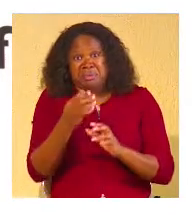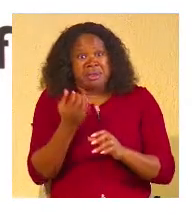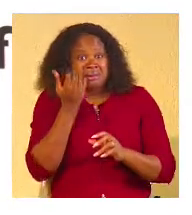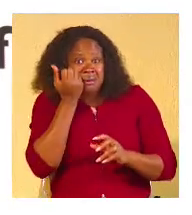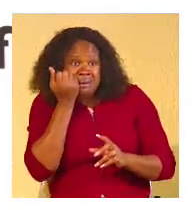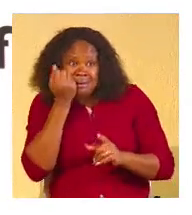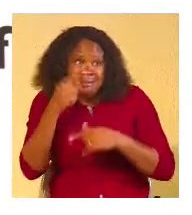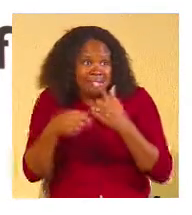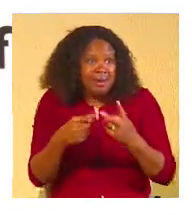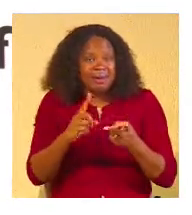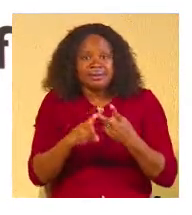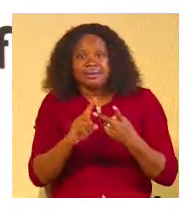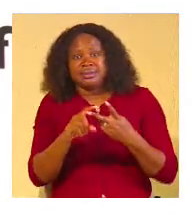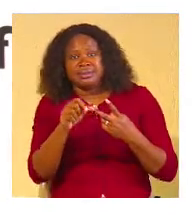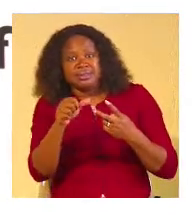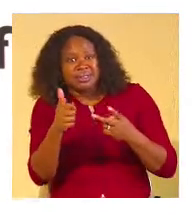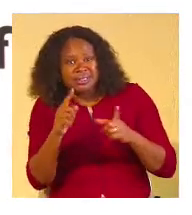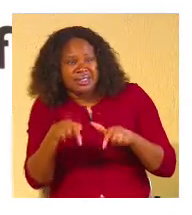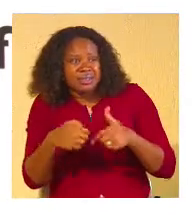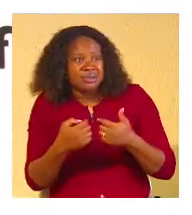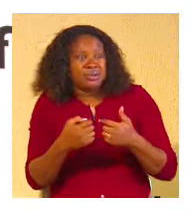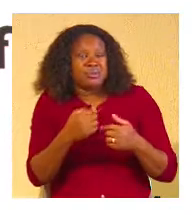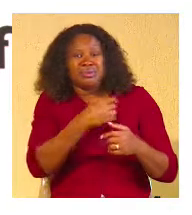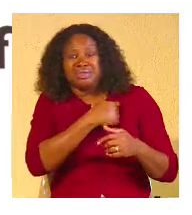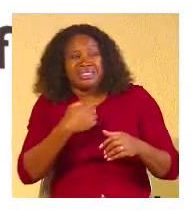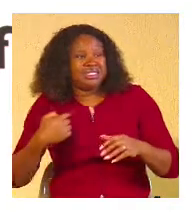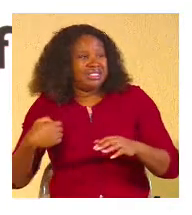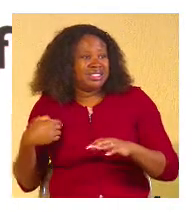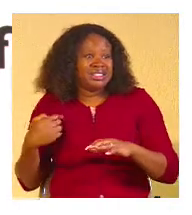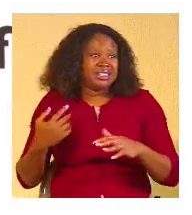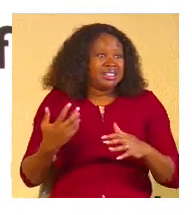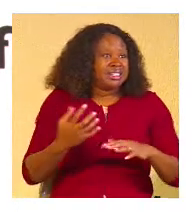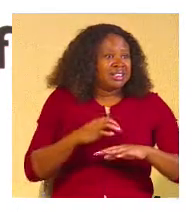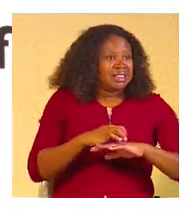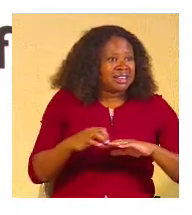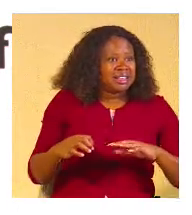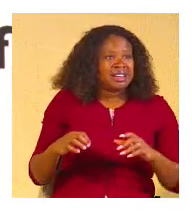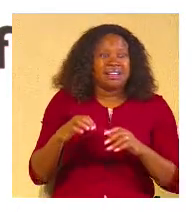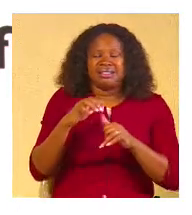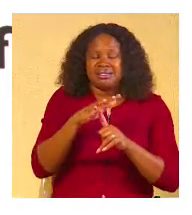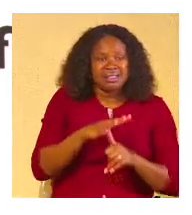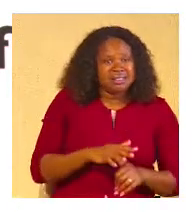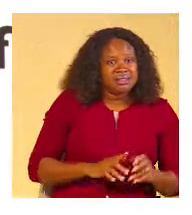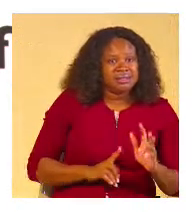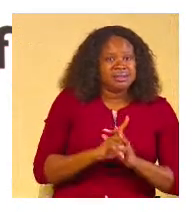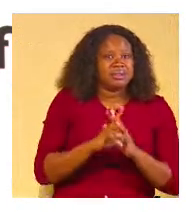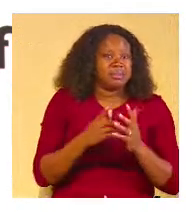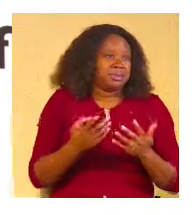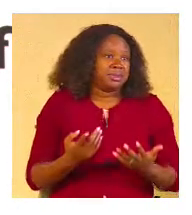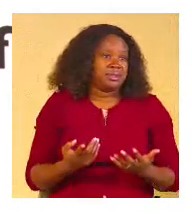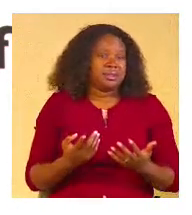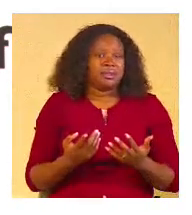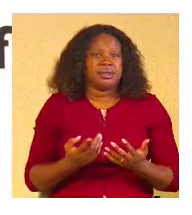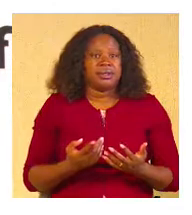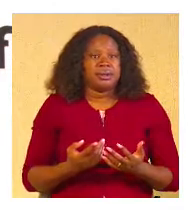We might see also other issues of gender or the abuse that is happening in the